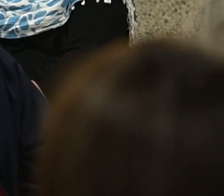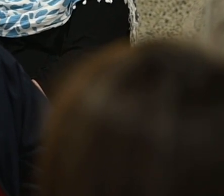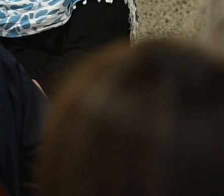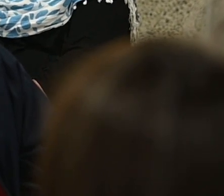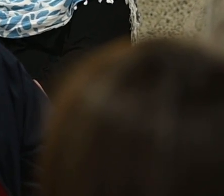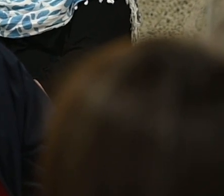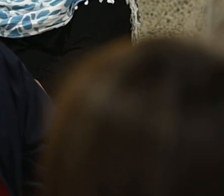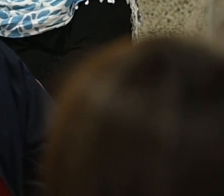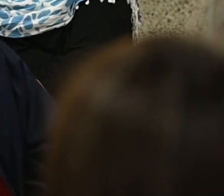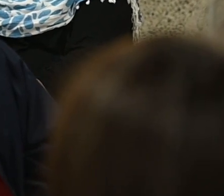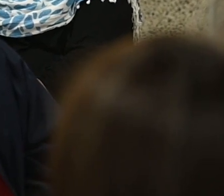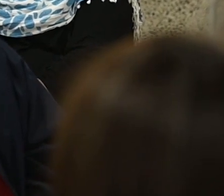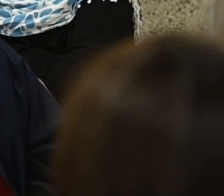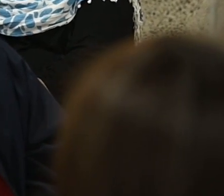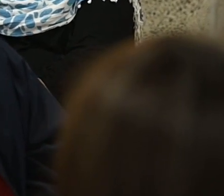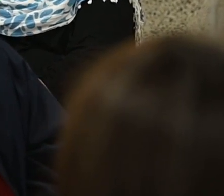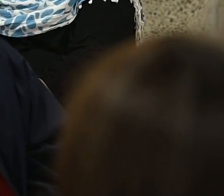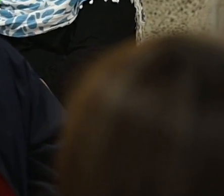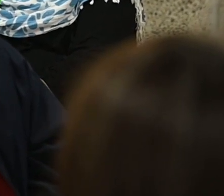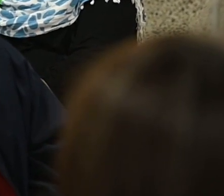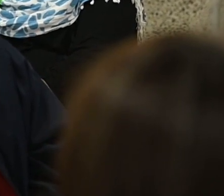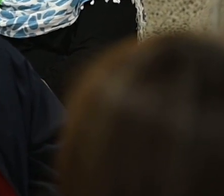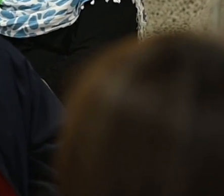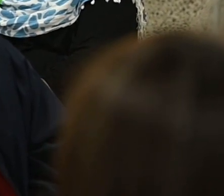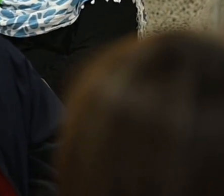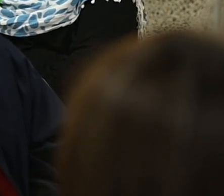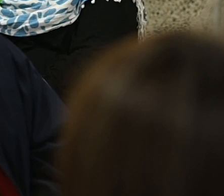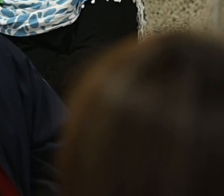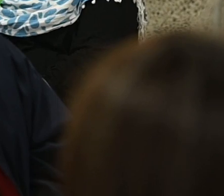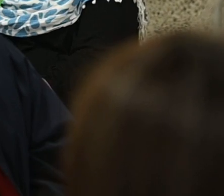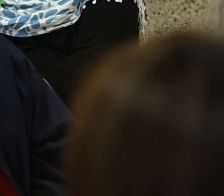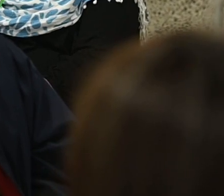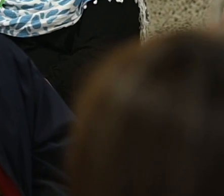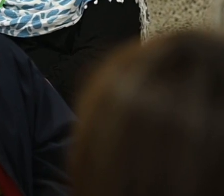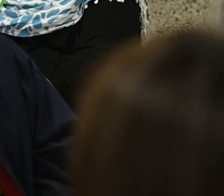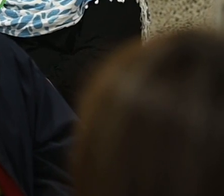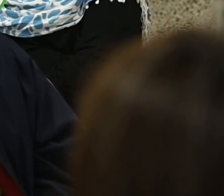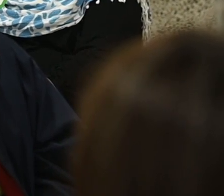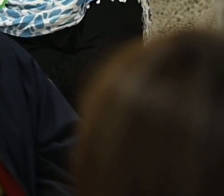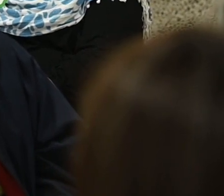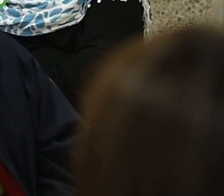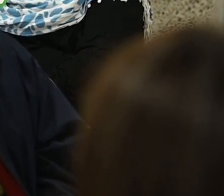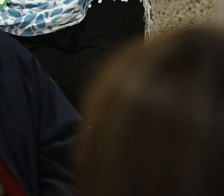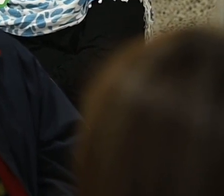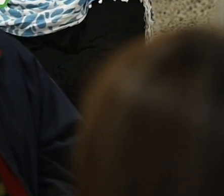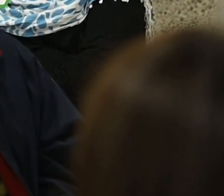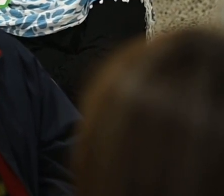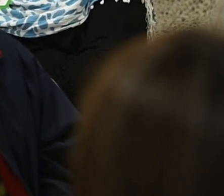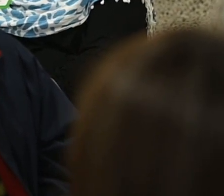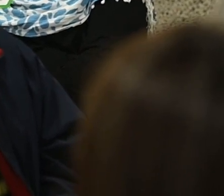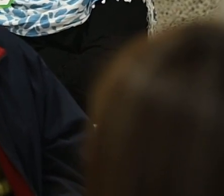years. And right now, the roles are guide, because I've done a lot of different things.